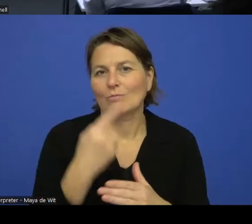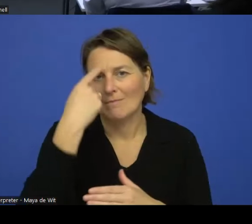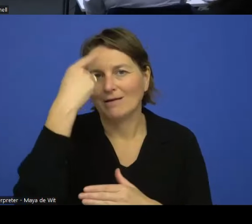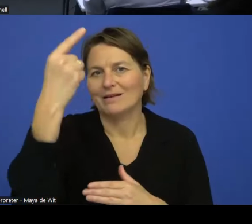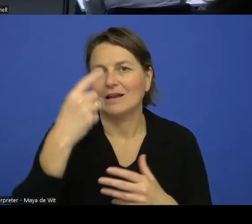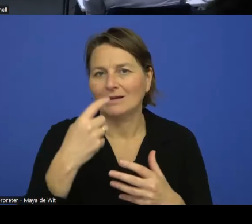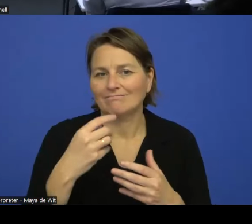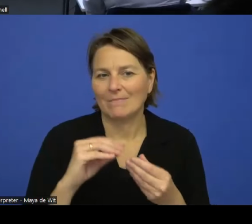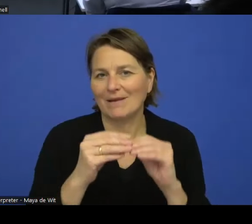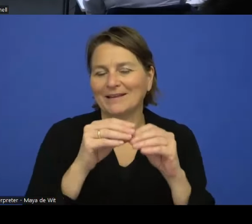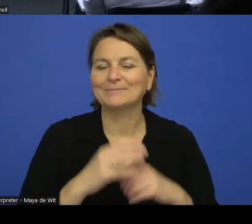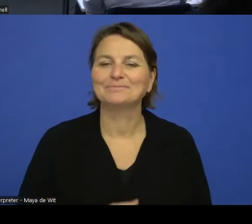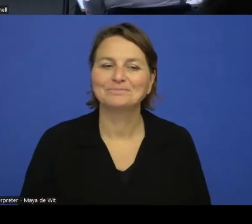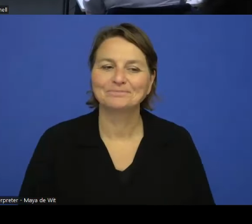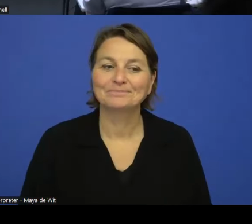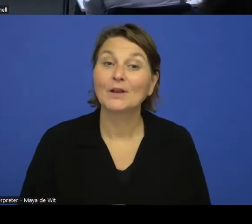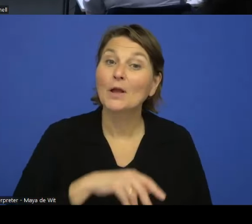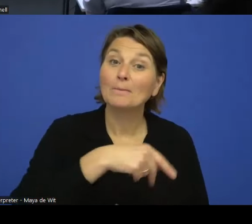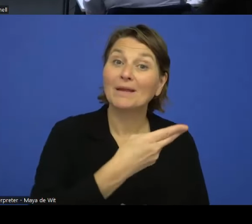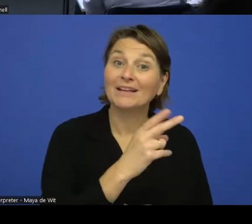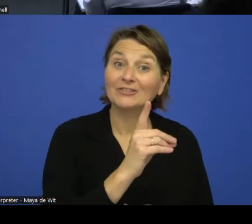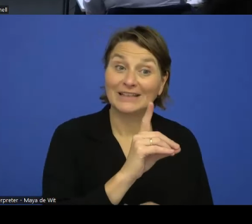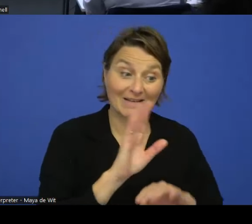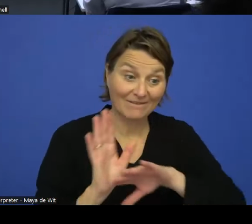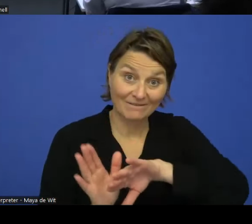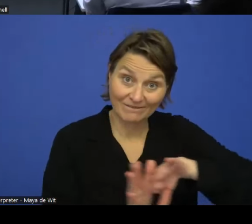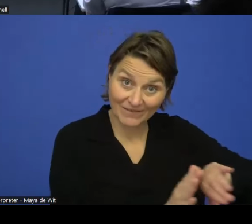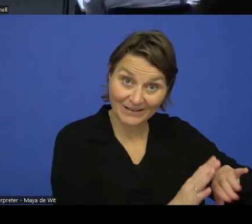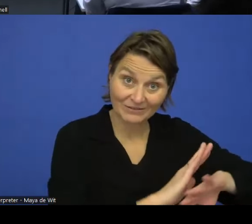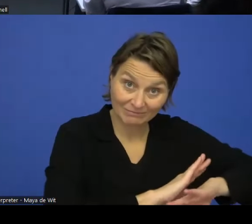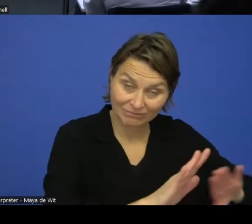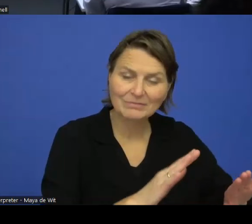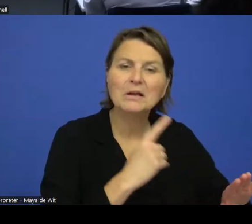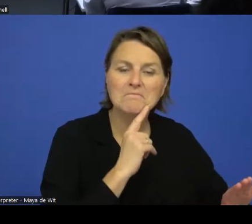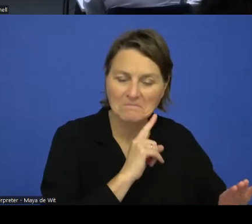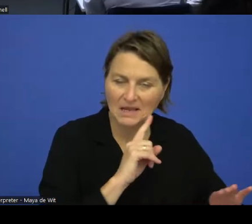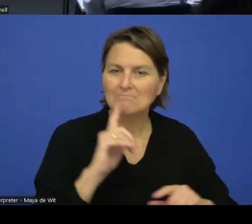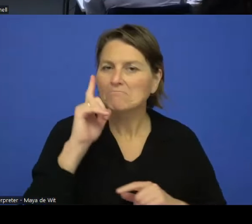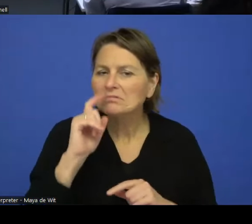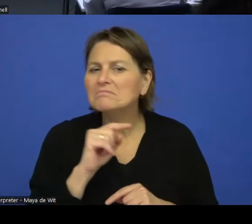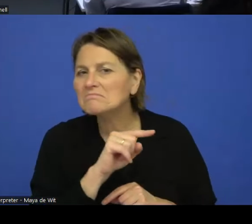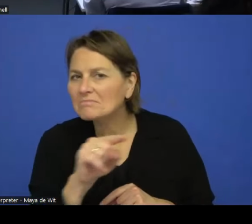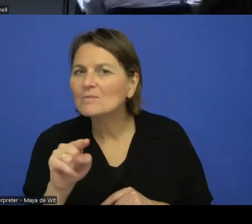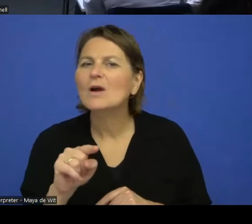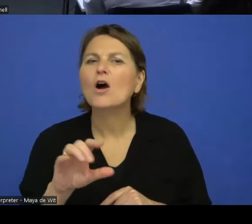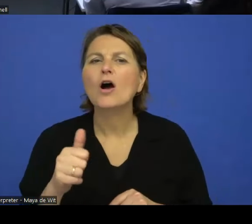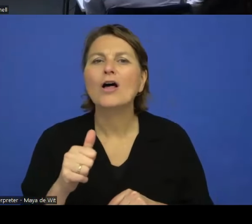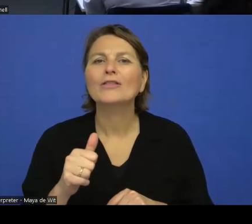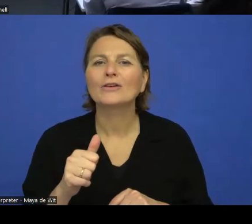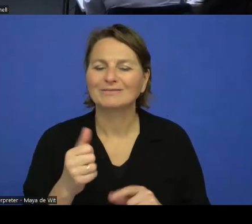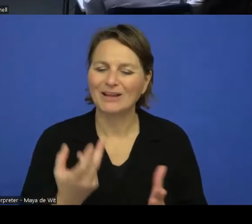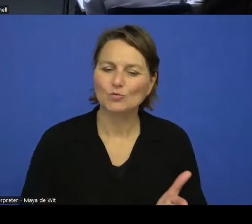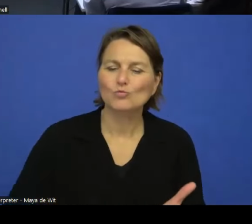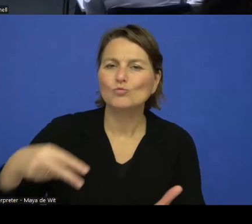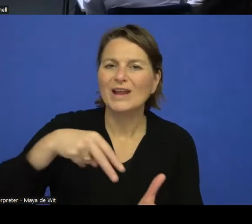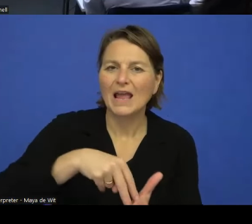After my PhD, I started getting involved in some arm rehabilitation research